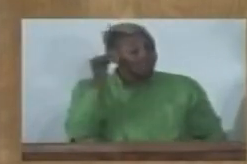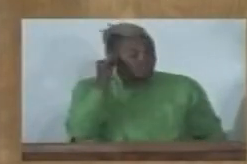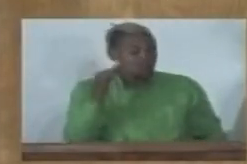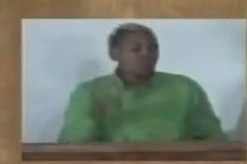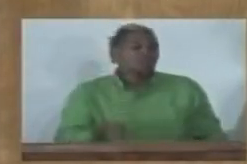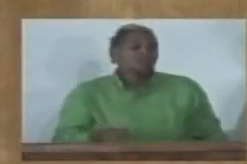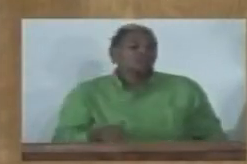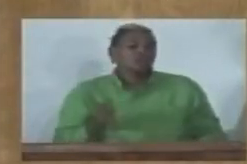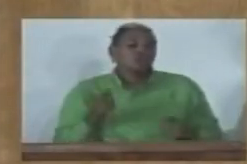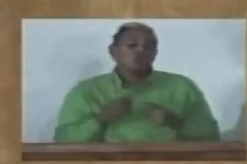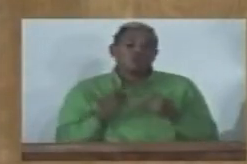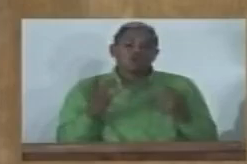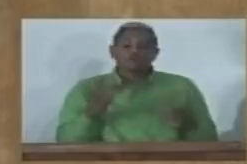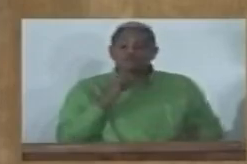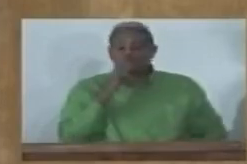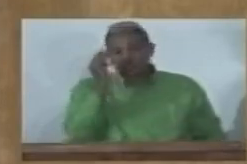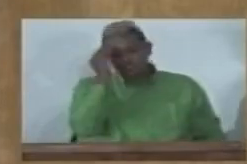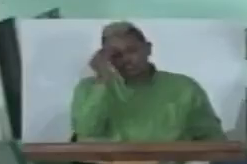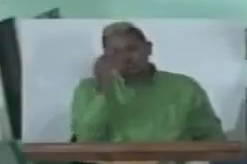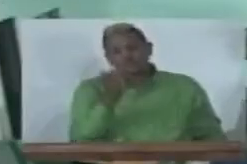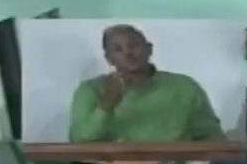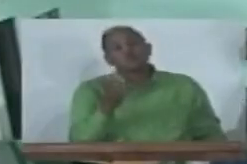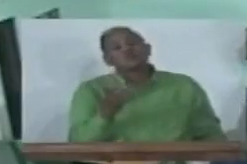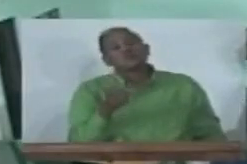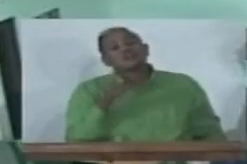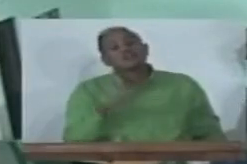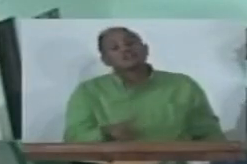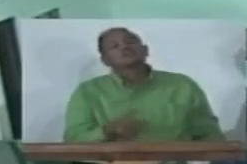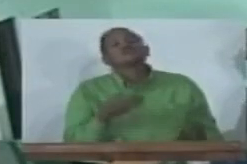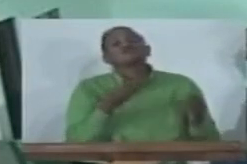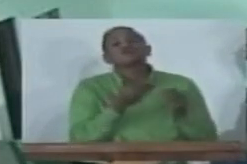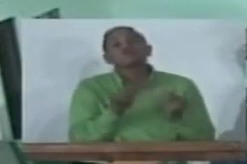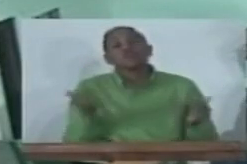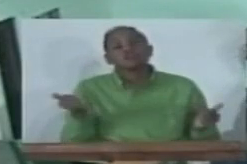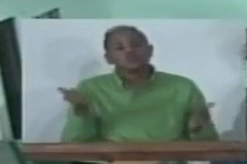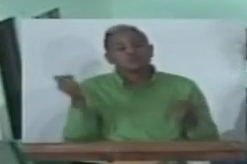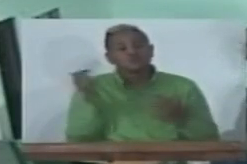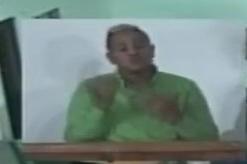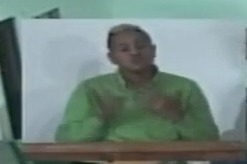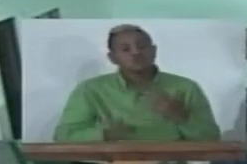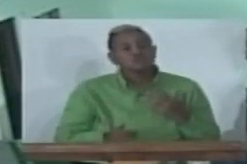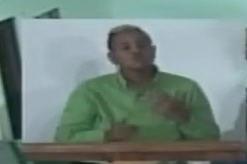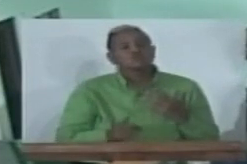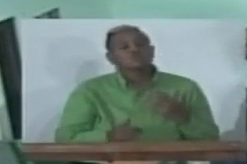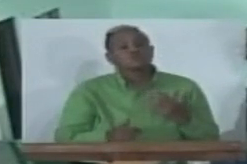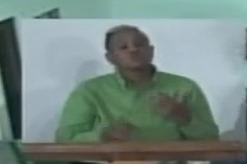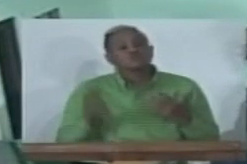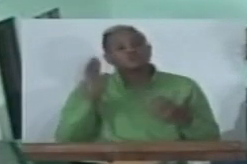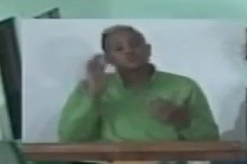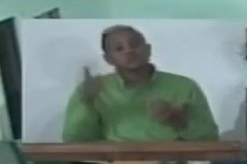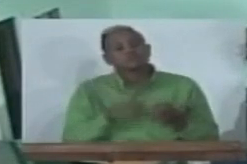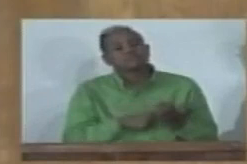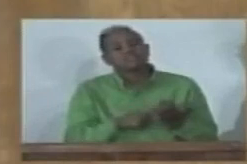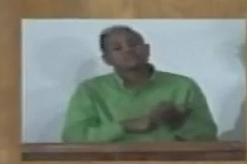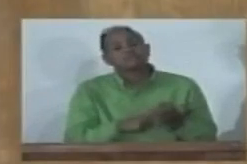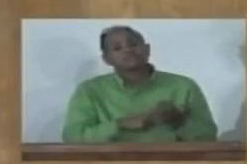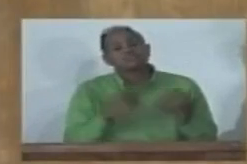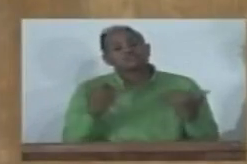the opposition was told that these resolutions would be debated.